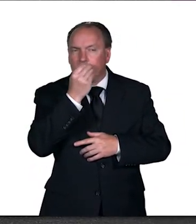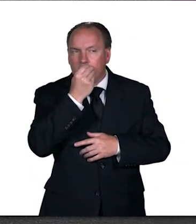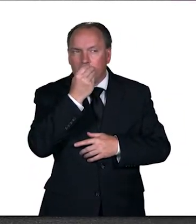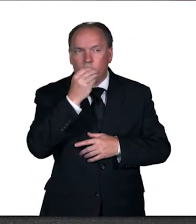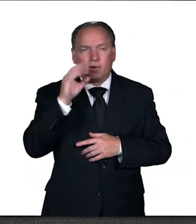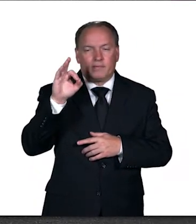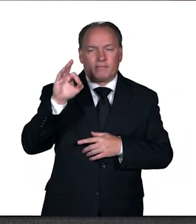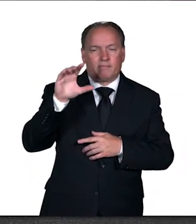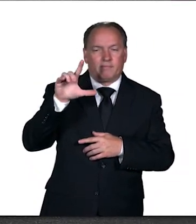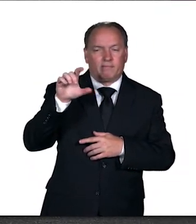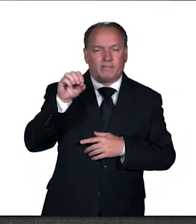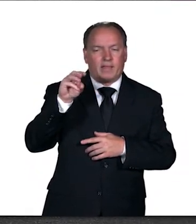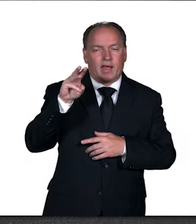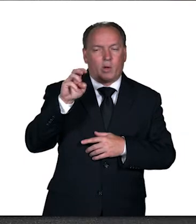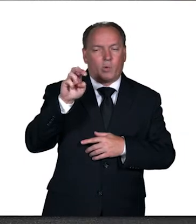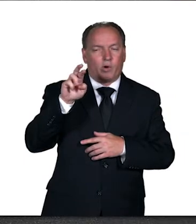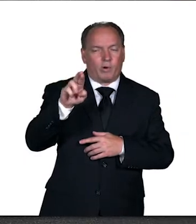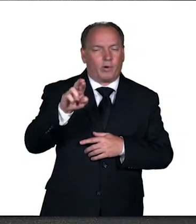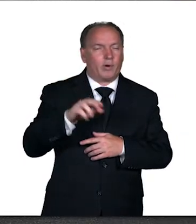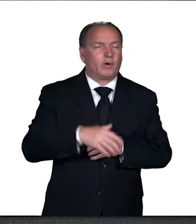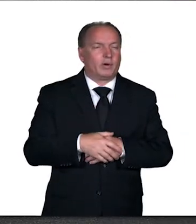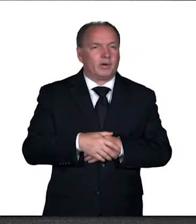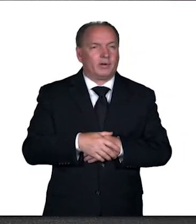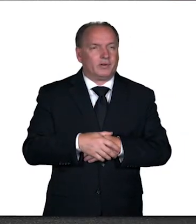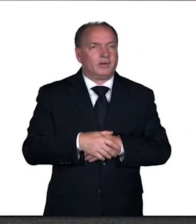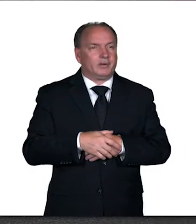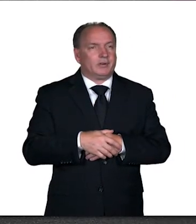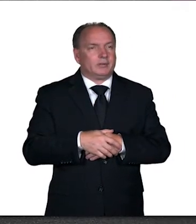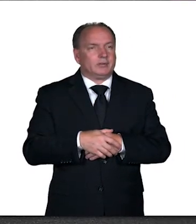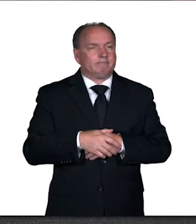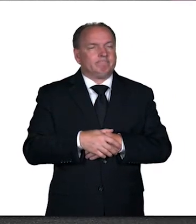flower. The word flower.